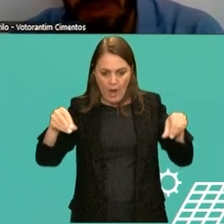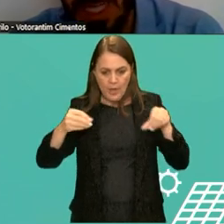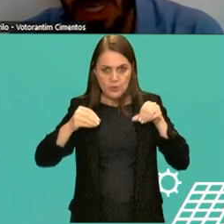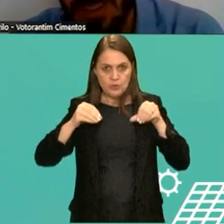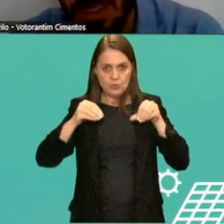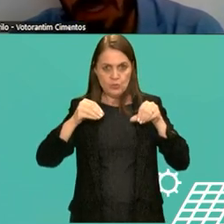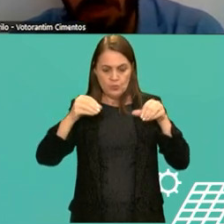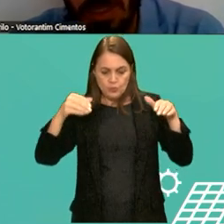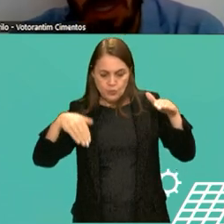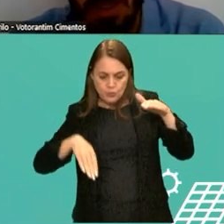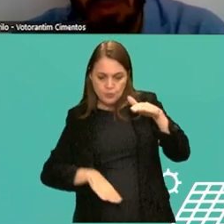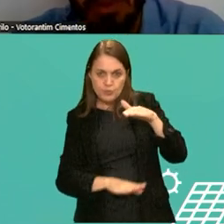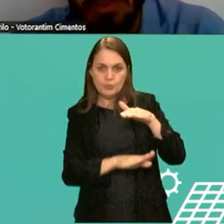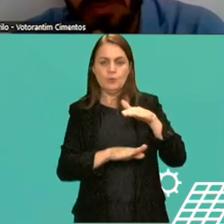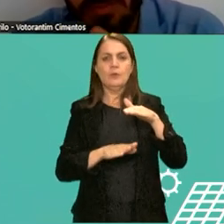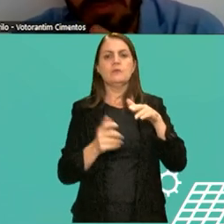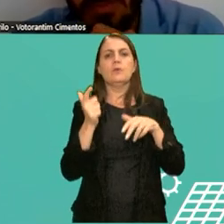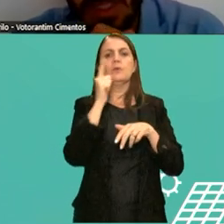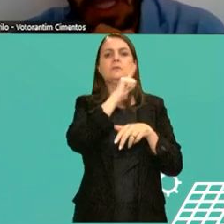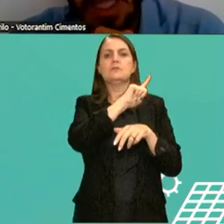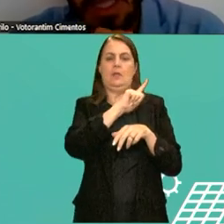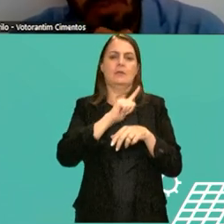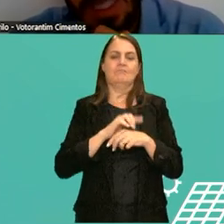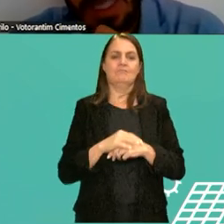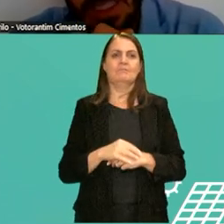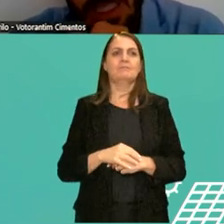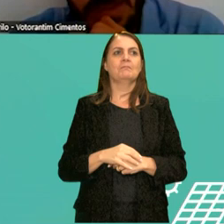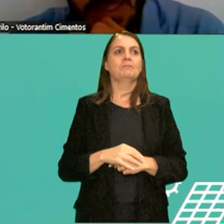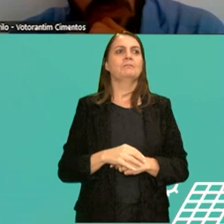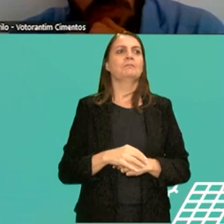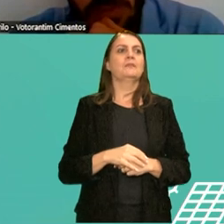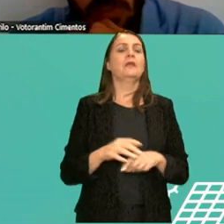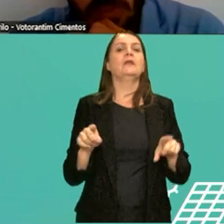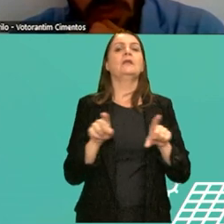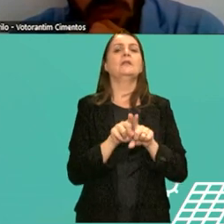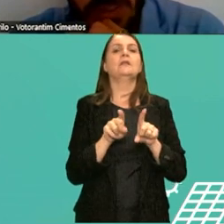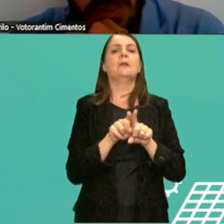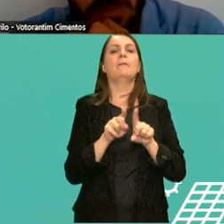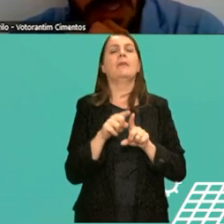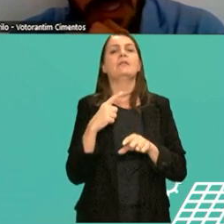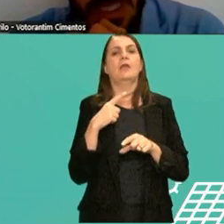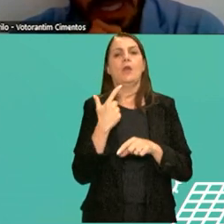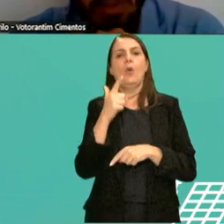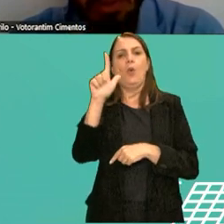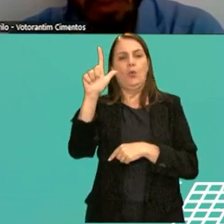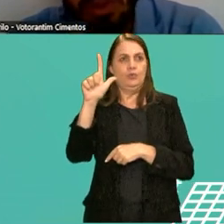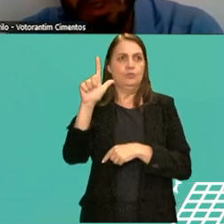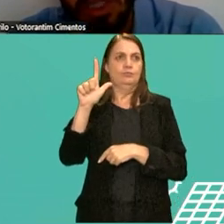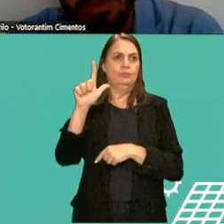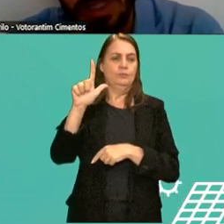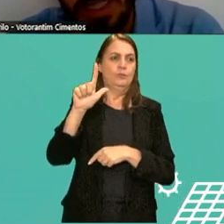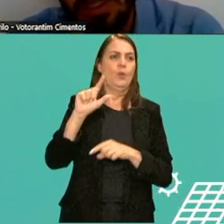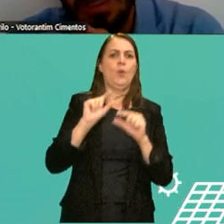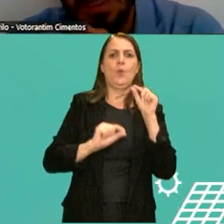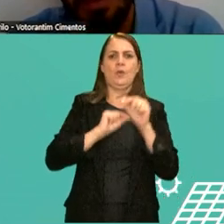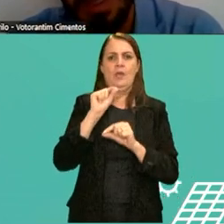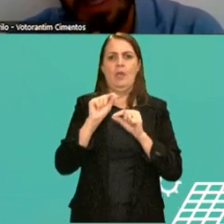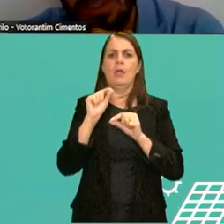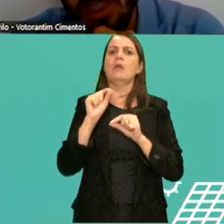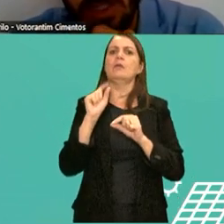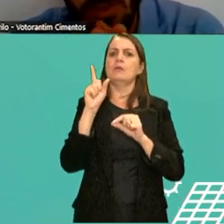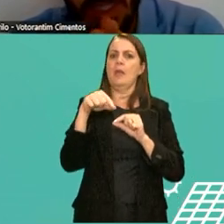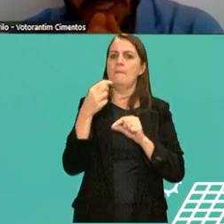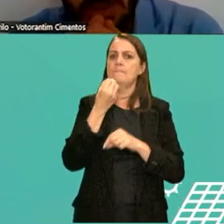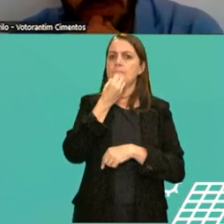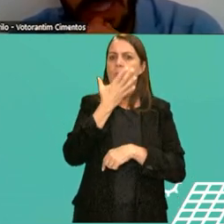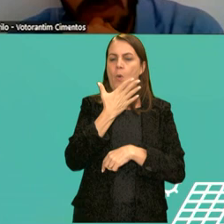mineralizing this carbon in the underground. And a great promising lever is the use of the green hydrogen. It would